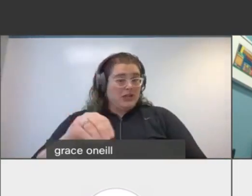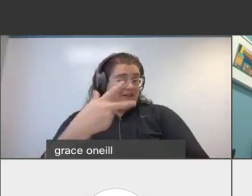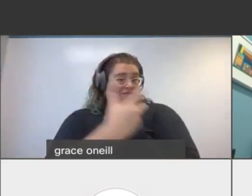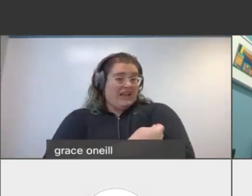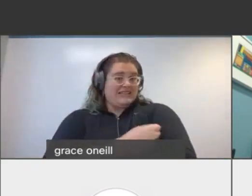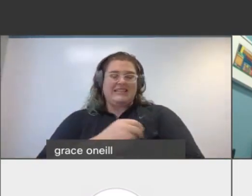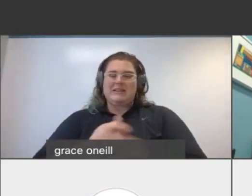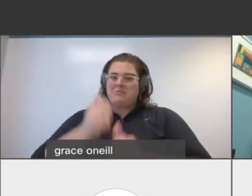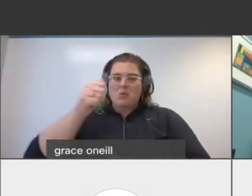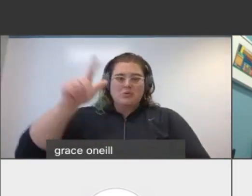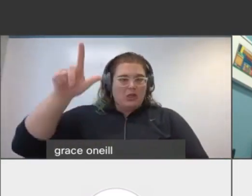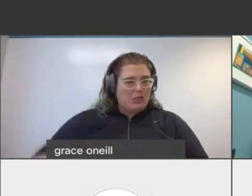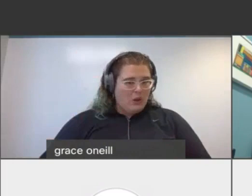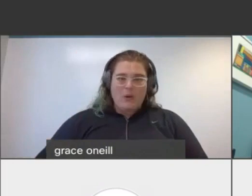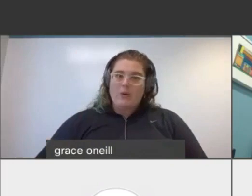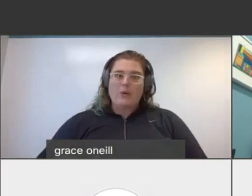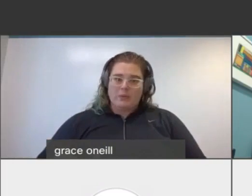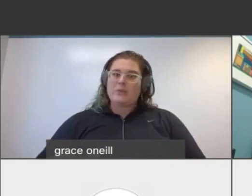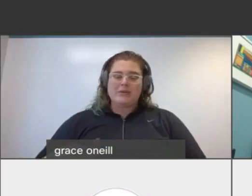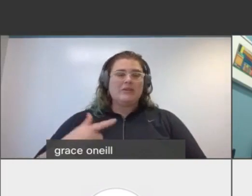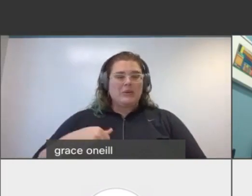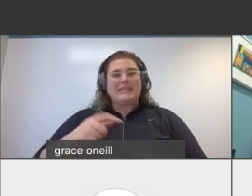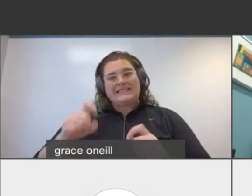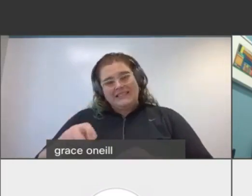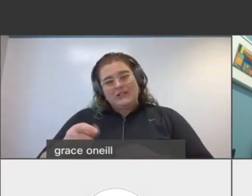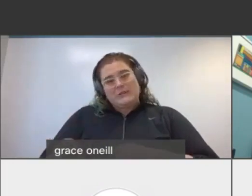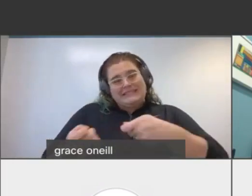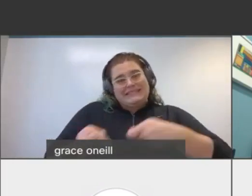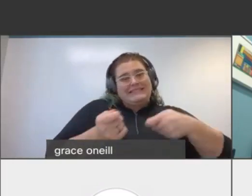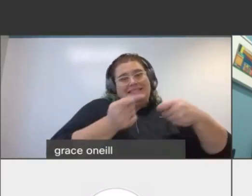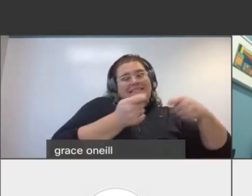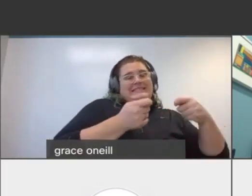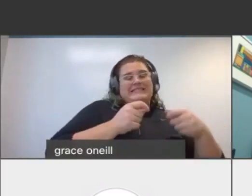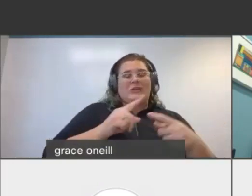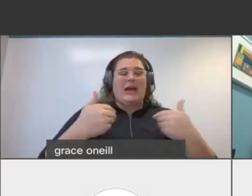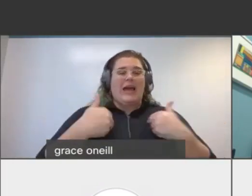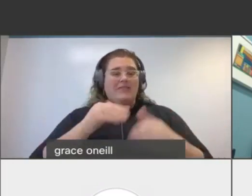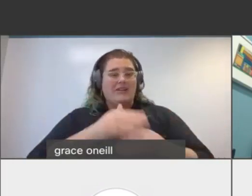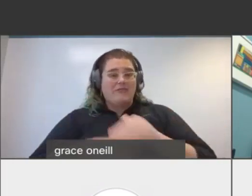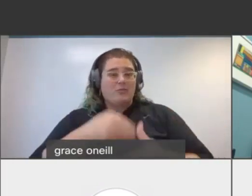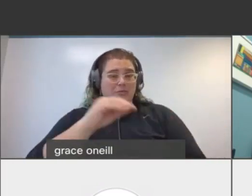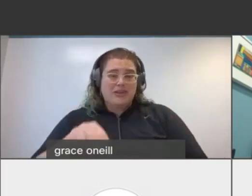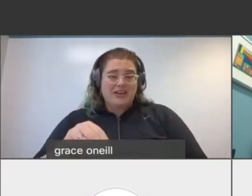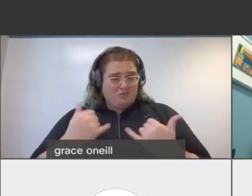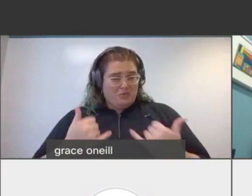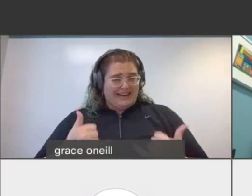where we have a comfortable percentage of people who've been vaccinated. 65%.